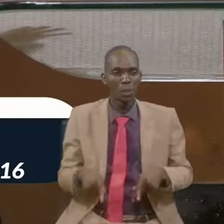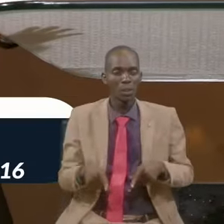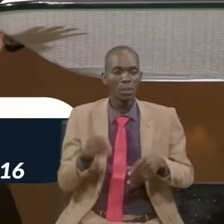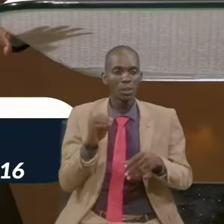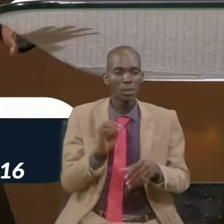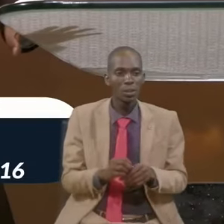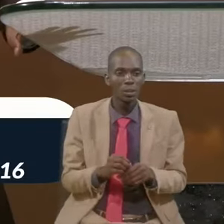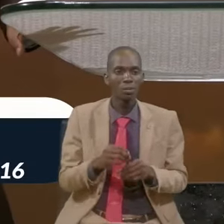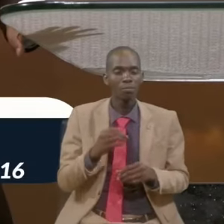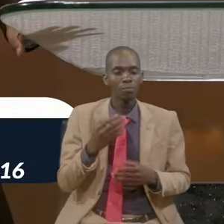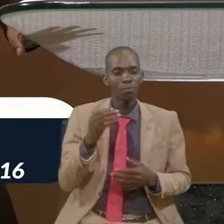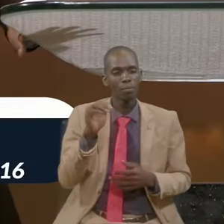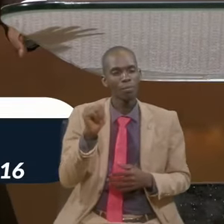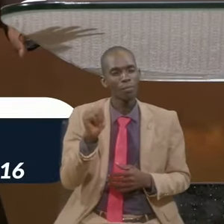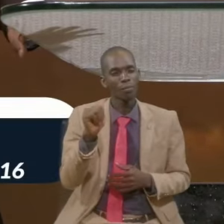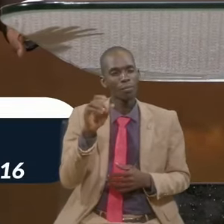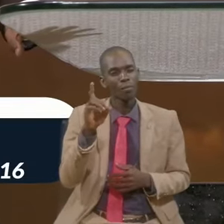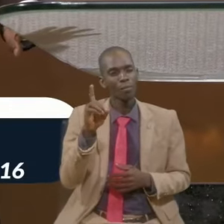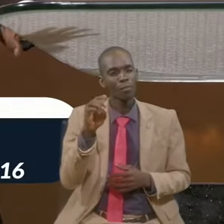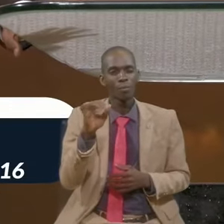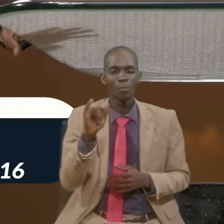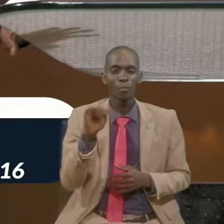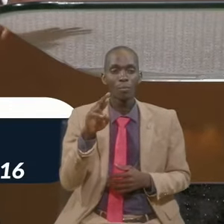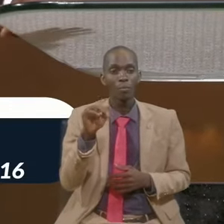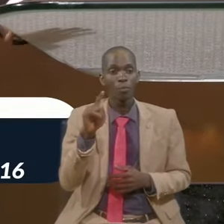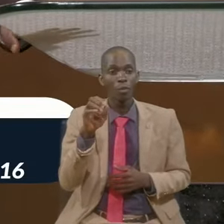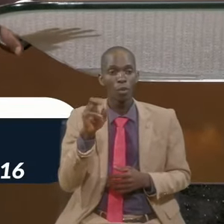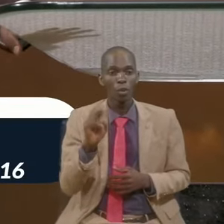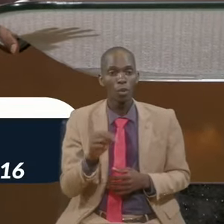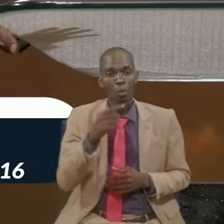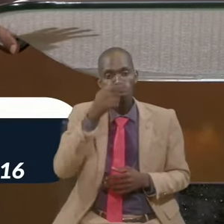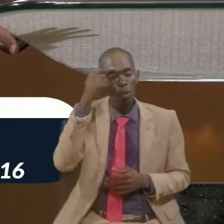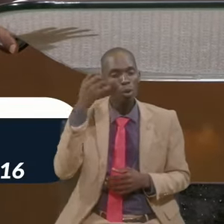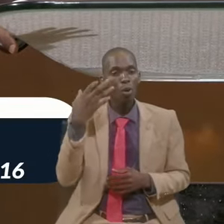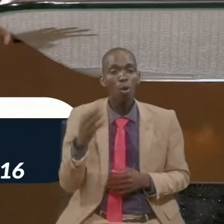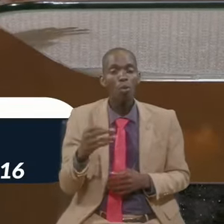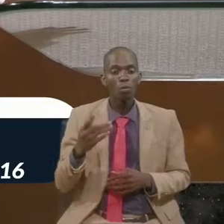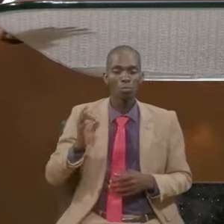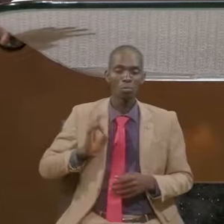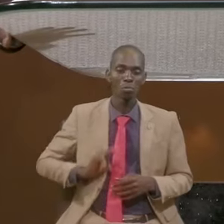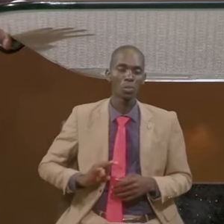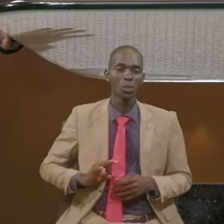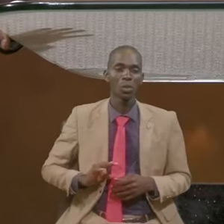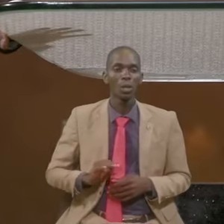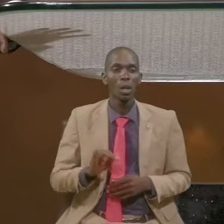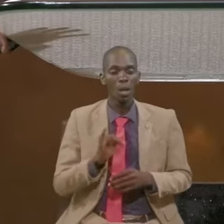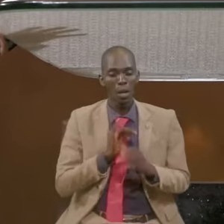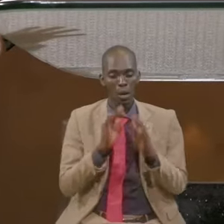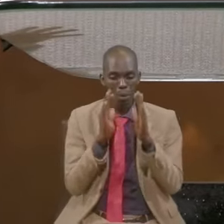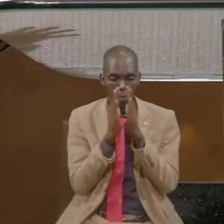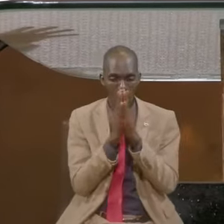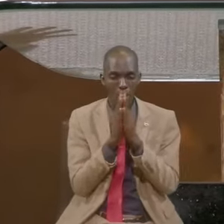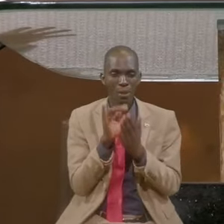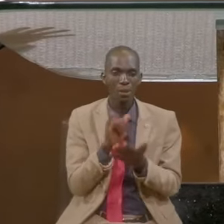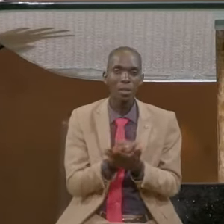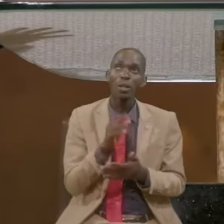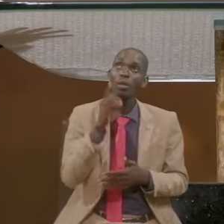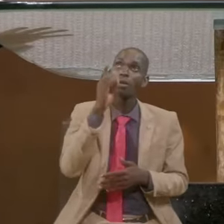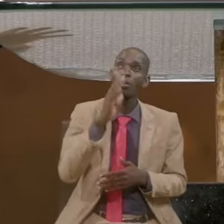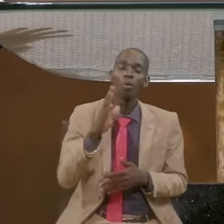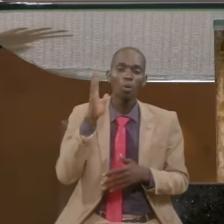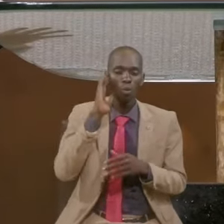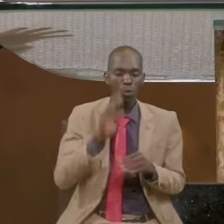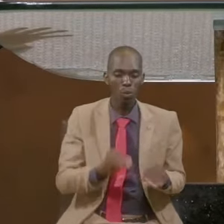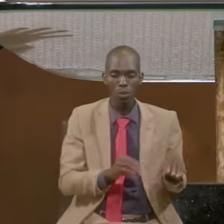persons in admiration because of advantage. I pray the Lord will set every one of